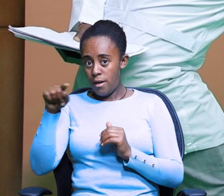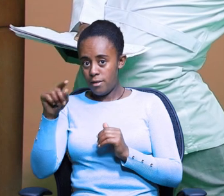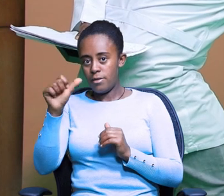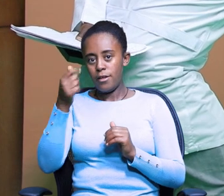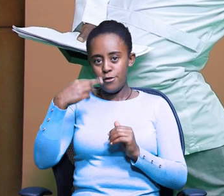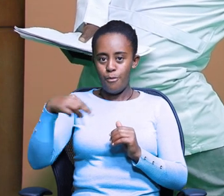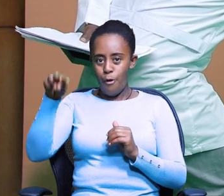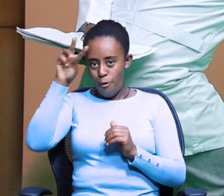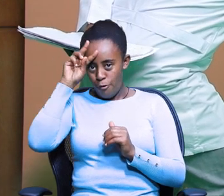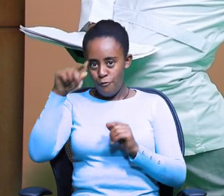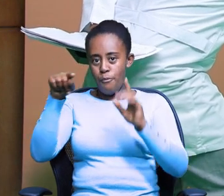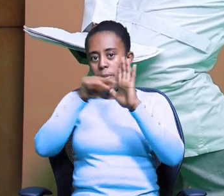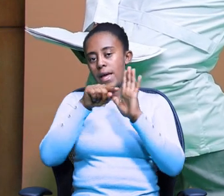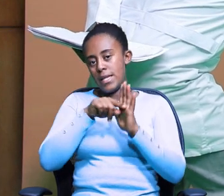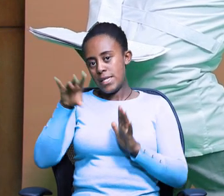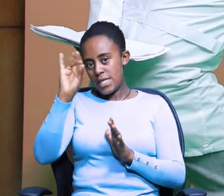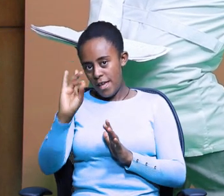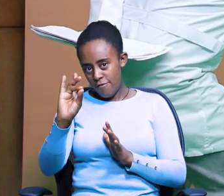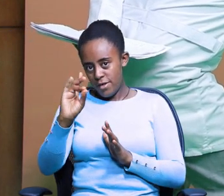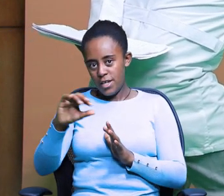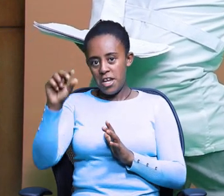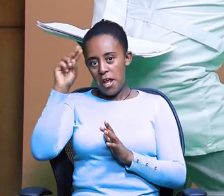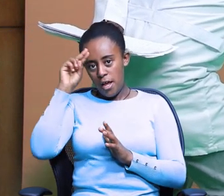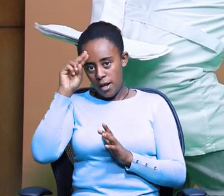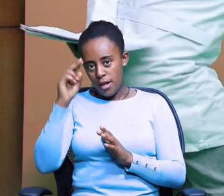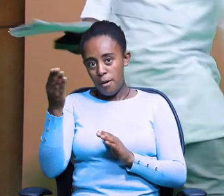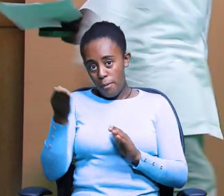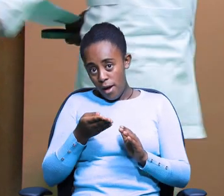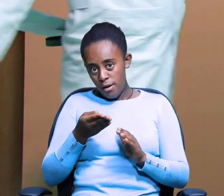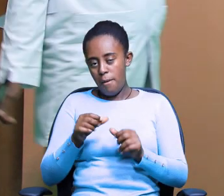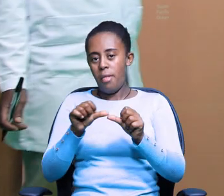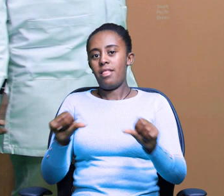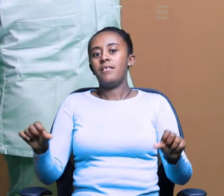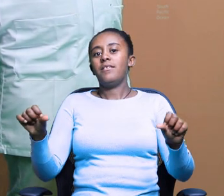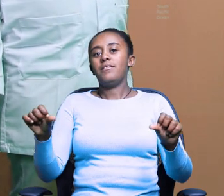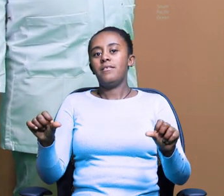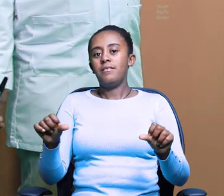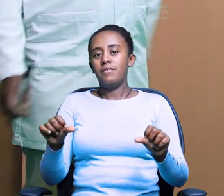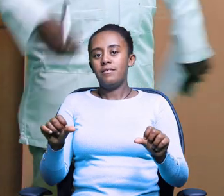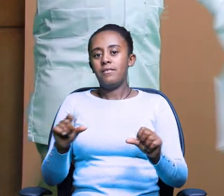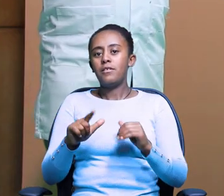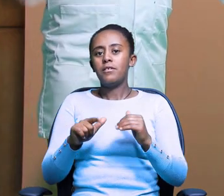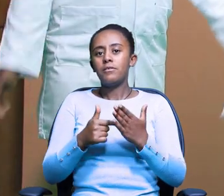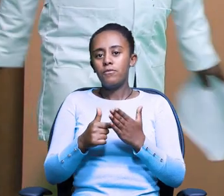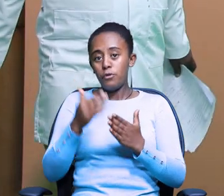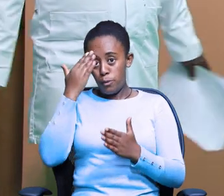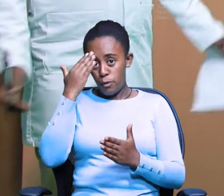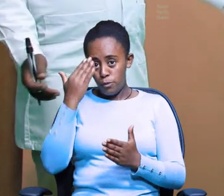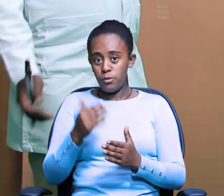the power of minus 7 Henry per meter. Therefore, as you